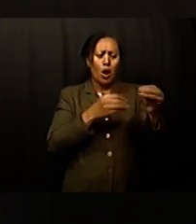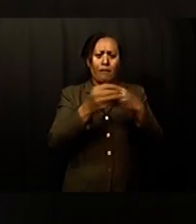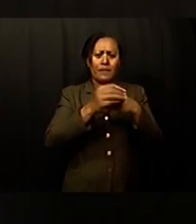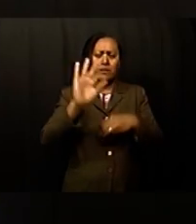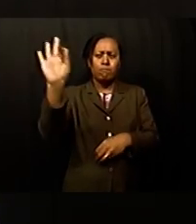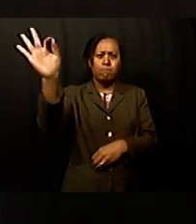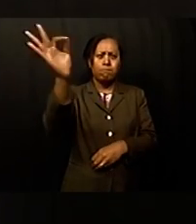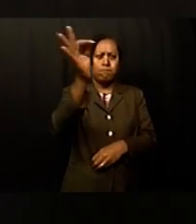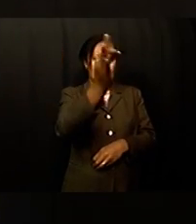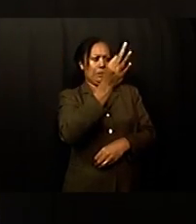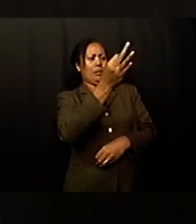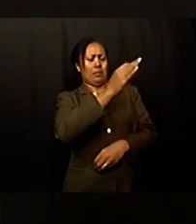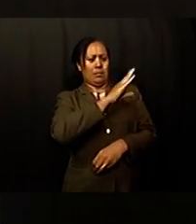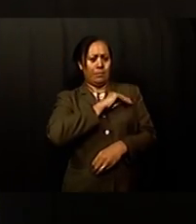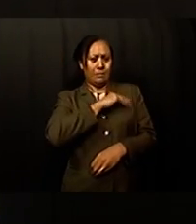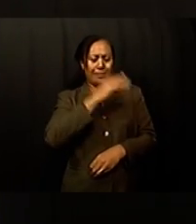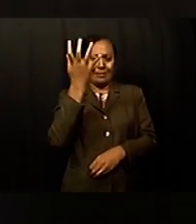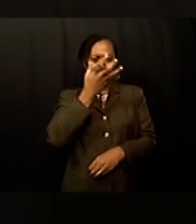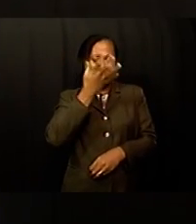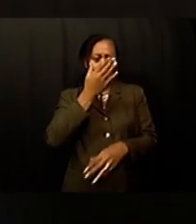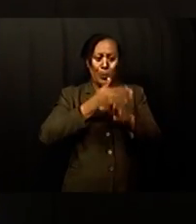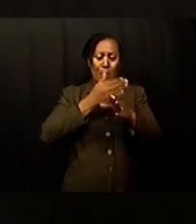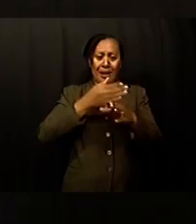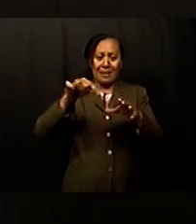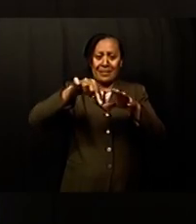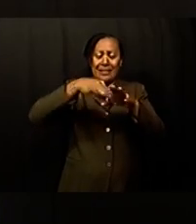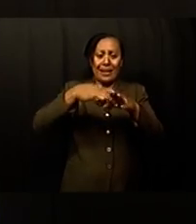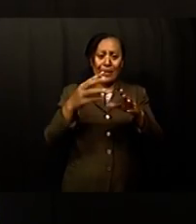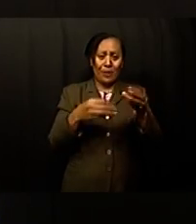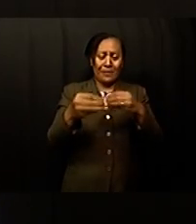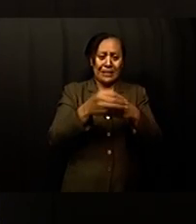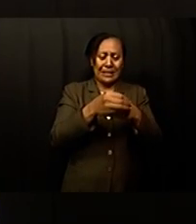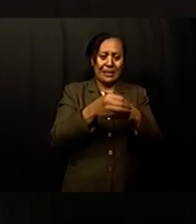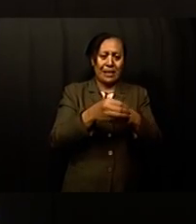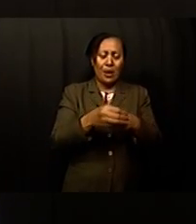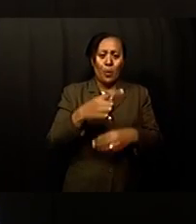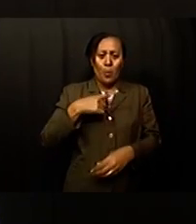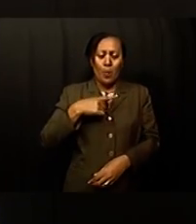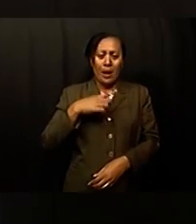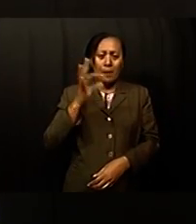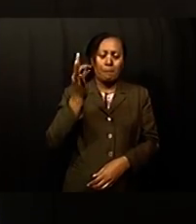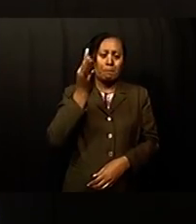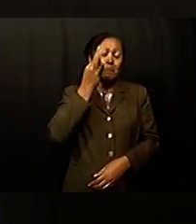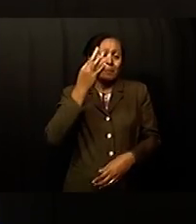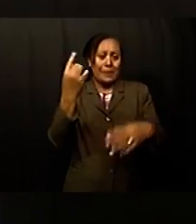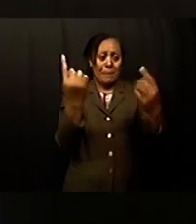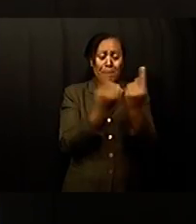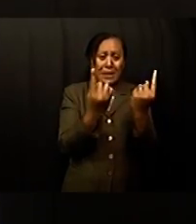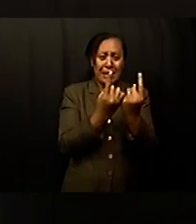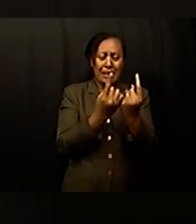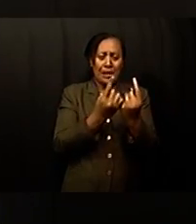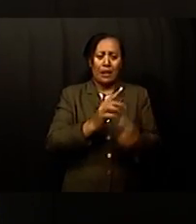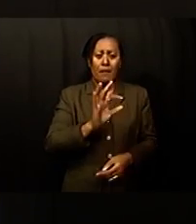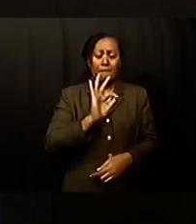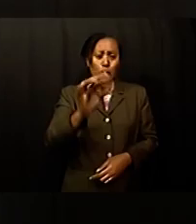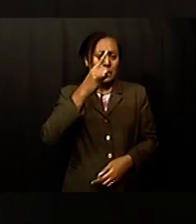office can strike terror into the hearts of many workers and create panic and chaos. It is the pain experienced by a bee sting that